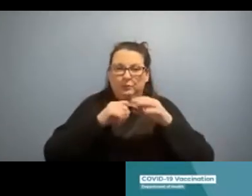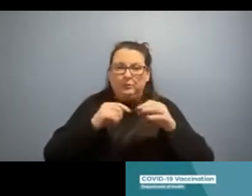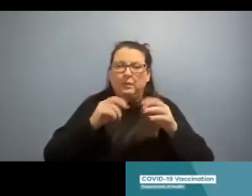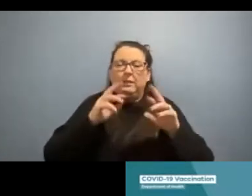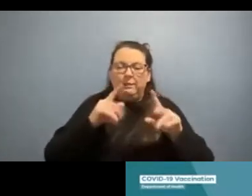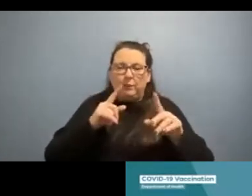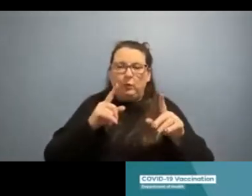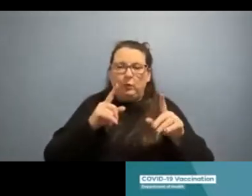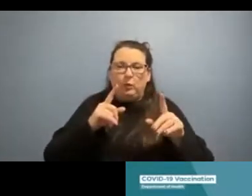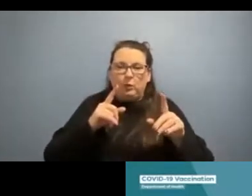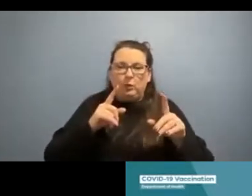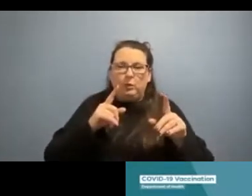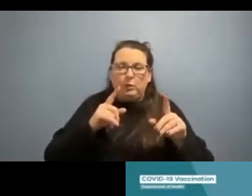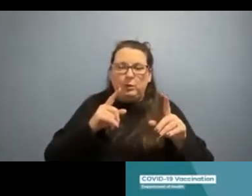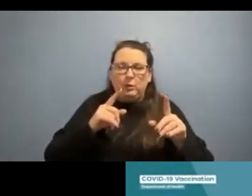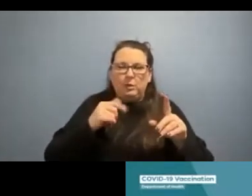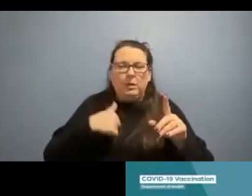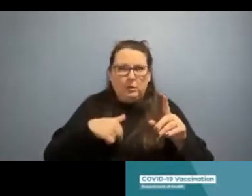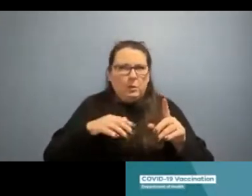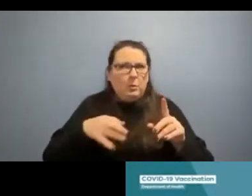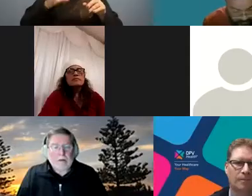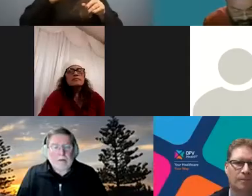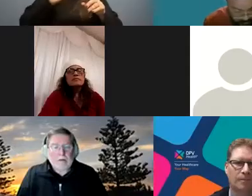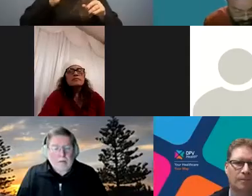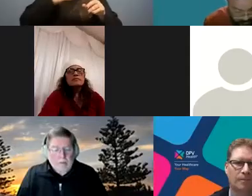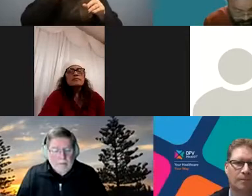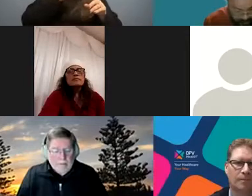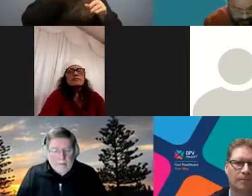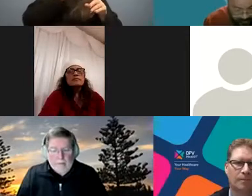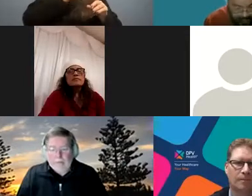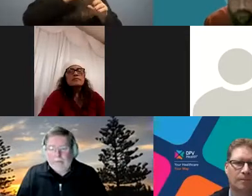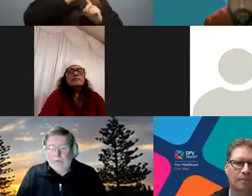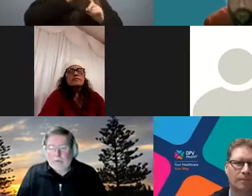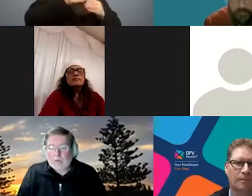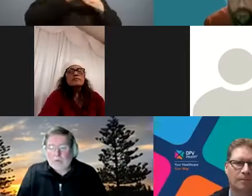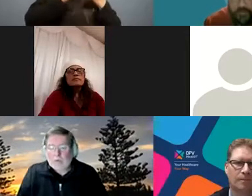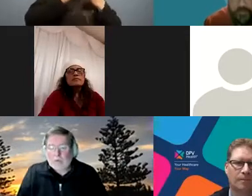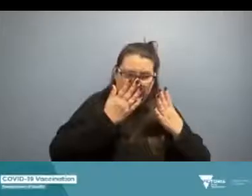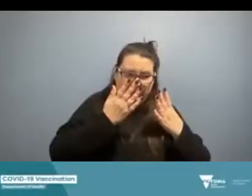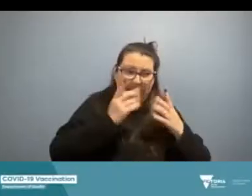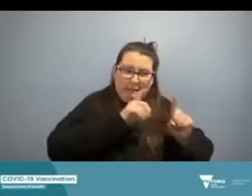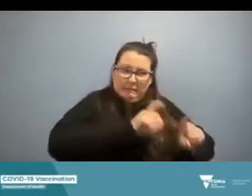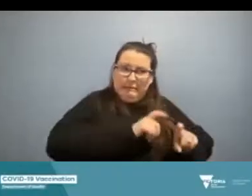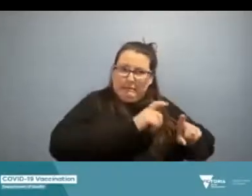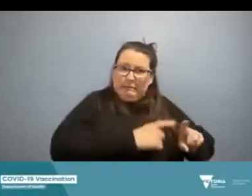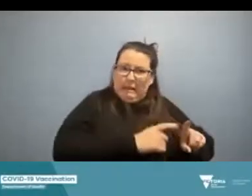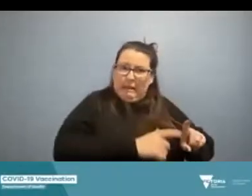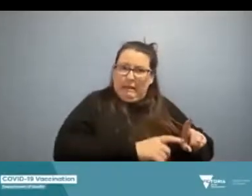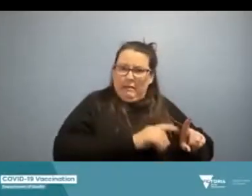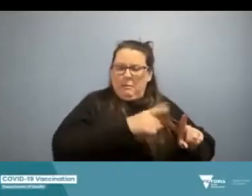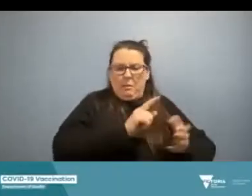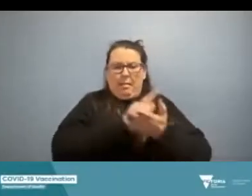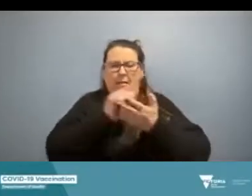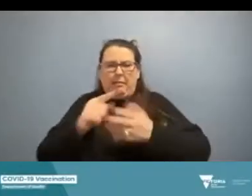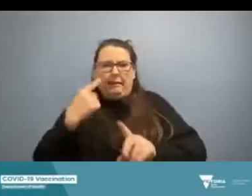that are testing positive after 14 days of quarantine. Does that suggest that 14 days wouldn't be enough, really? Or will there